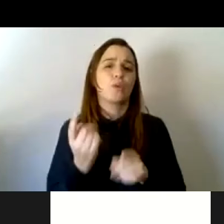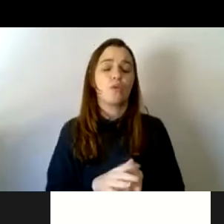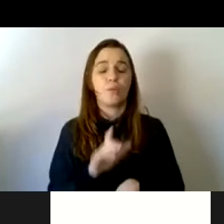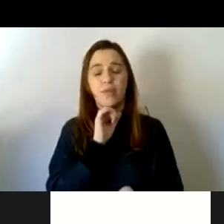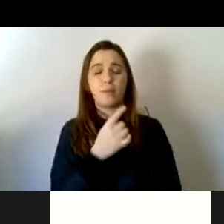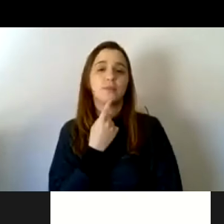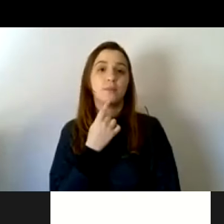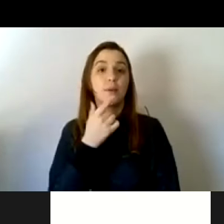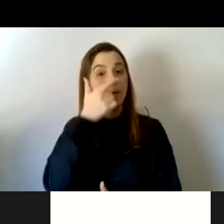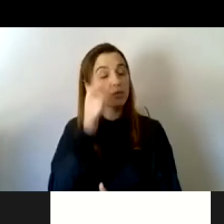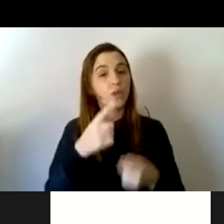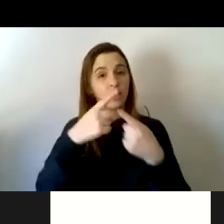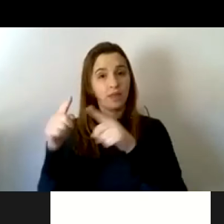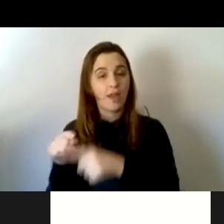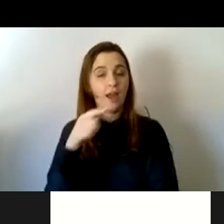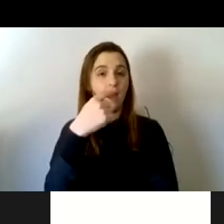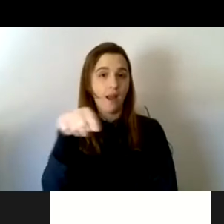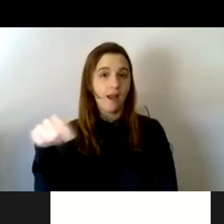So, yeah.